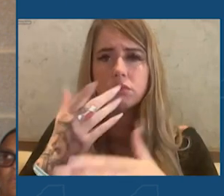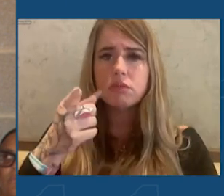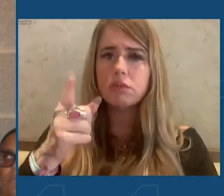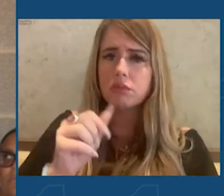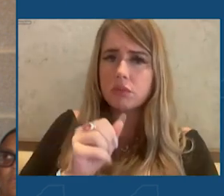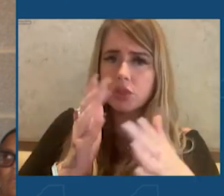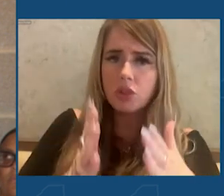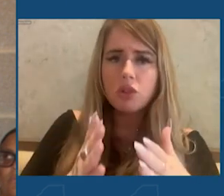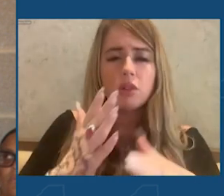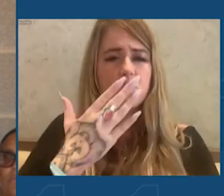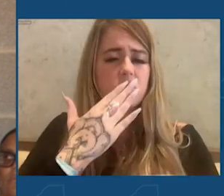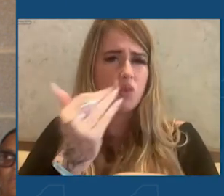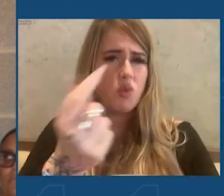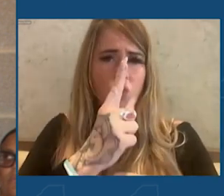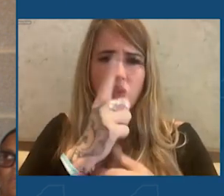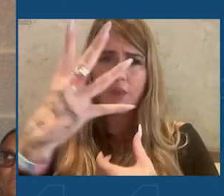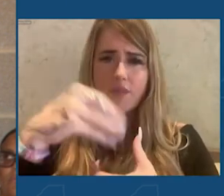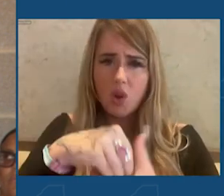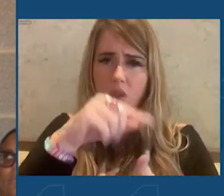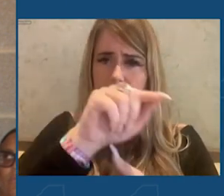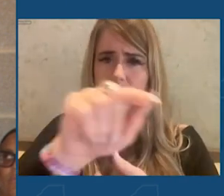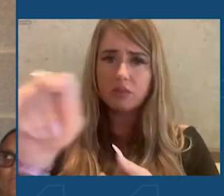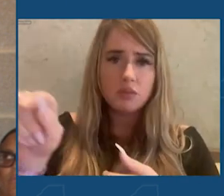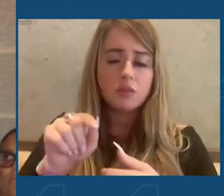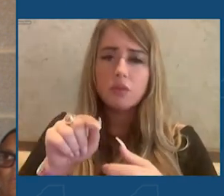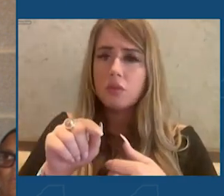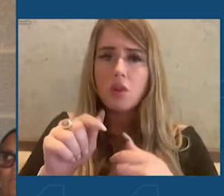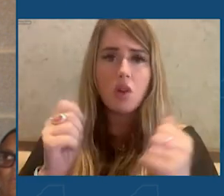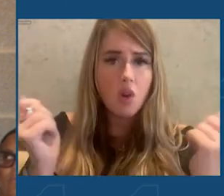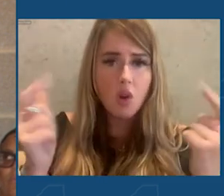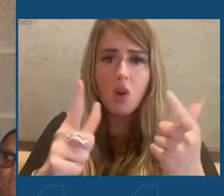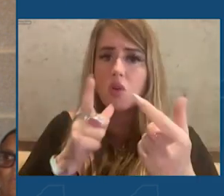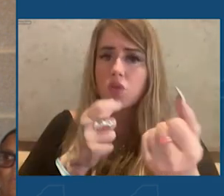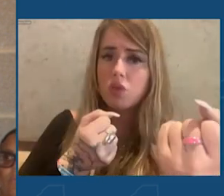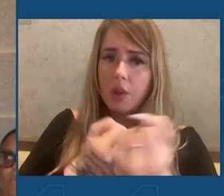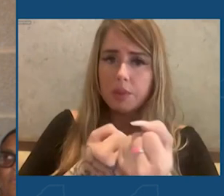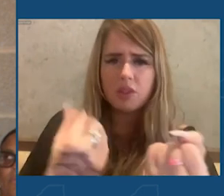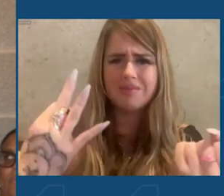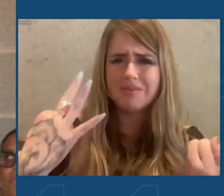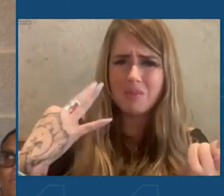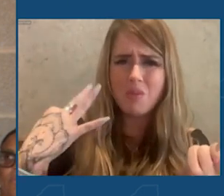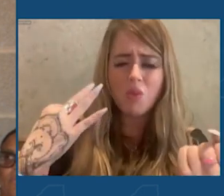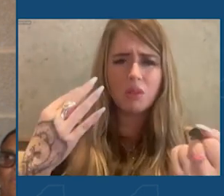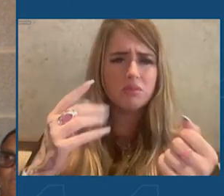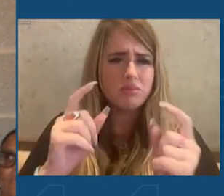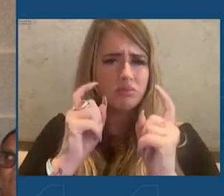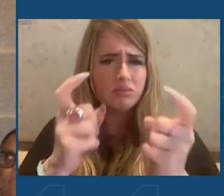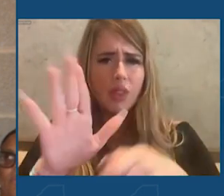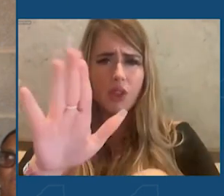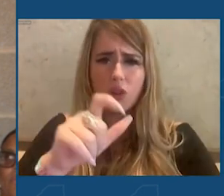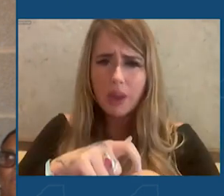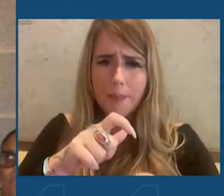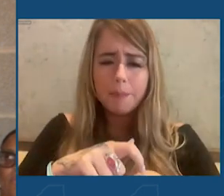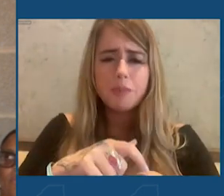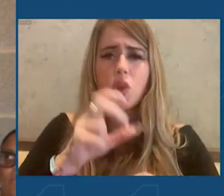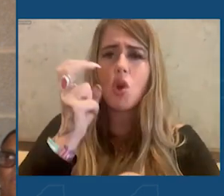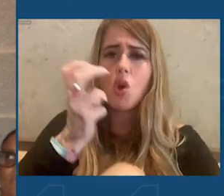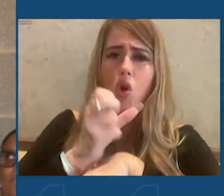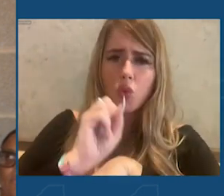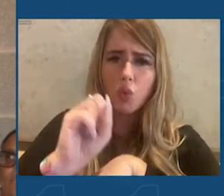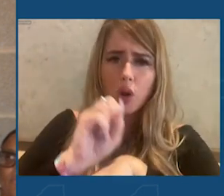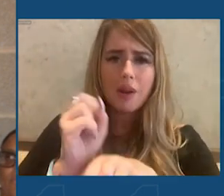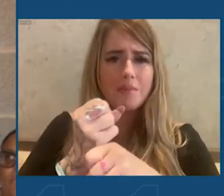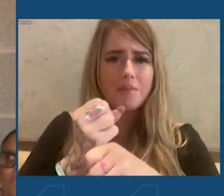Bill Yale, Mitch Rowe, and all those who volunteered their time and hard work to make this special